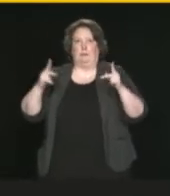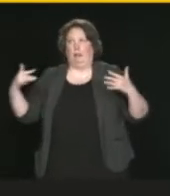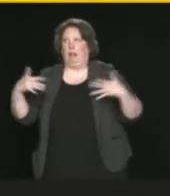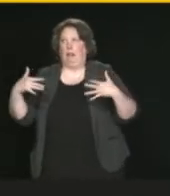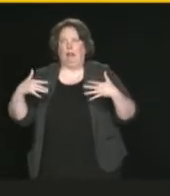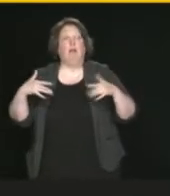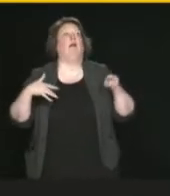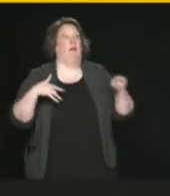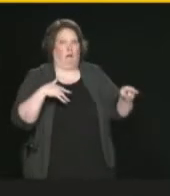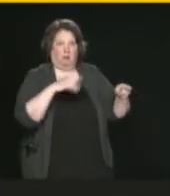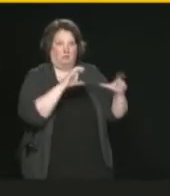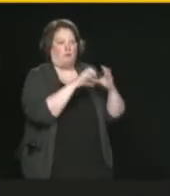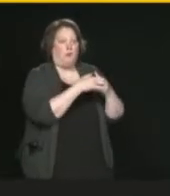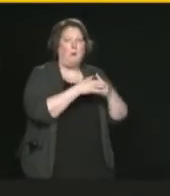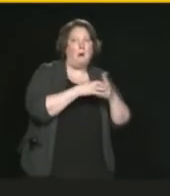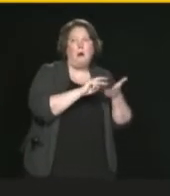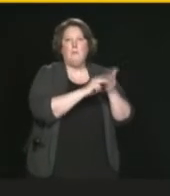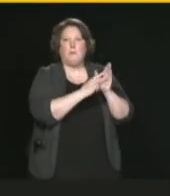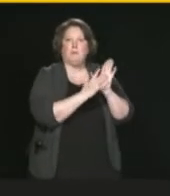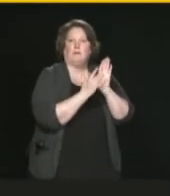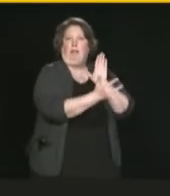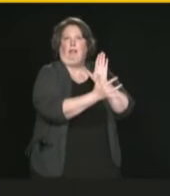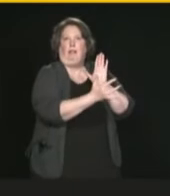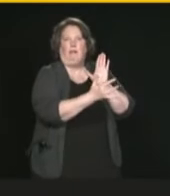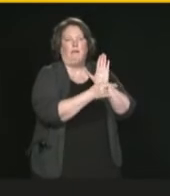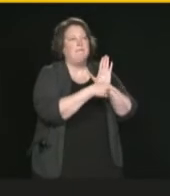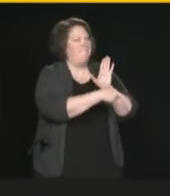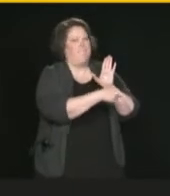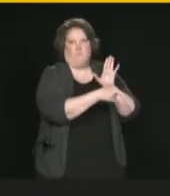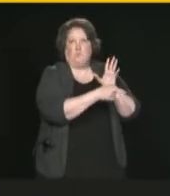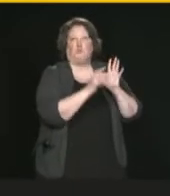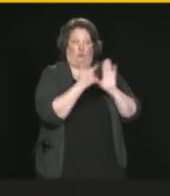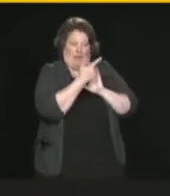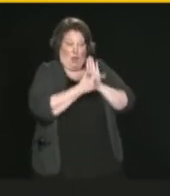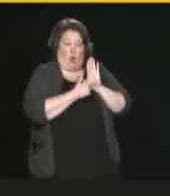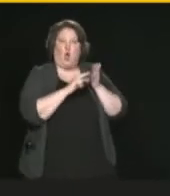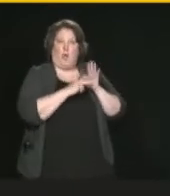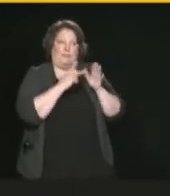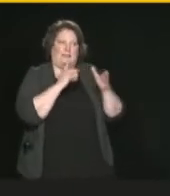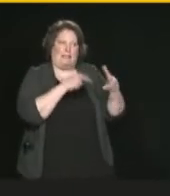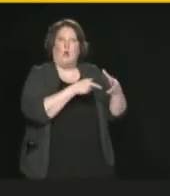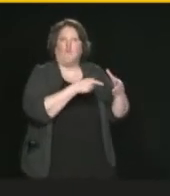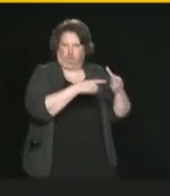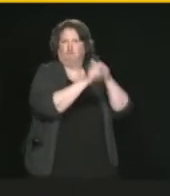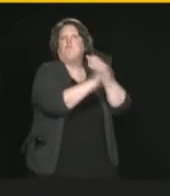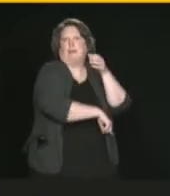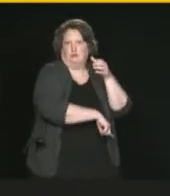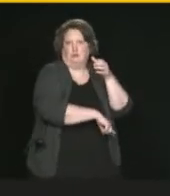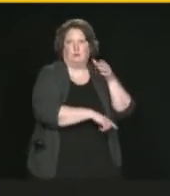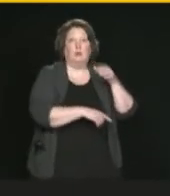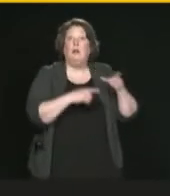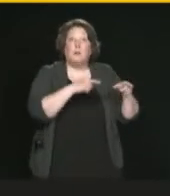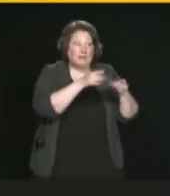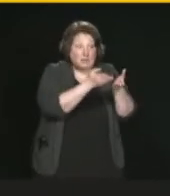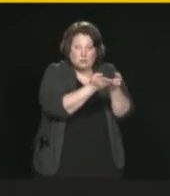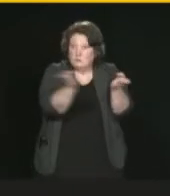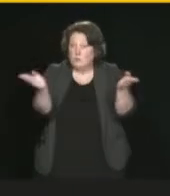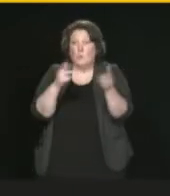and it is not our intention, to penalize people who make mistakes. But we must have a